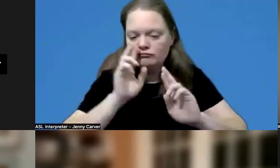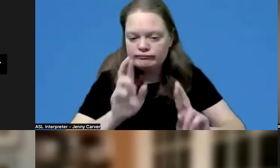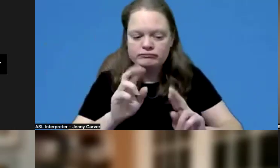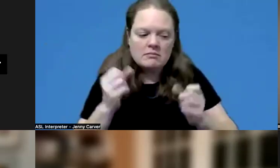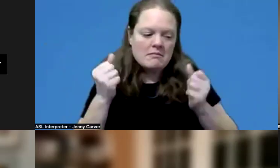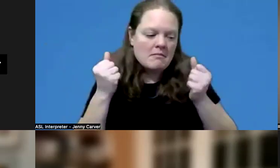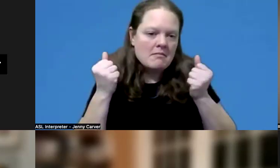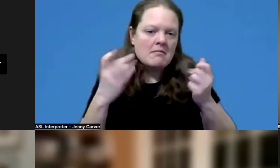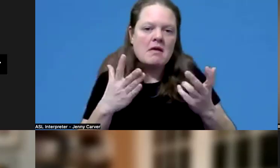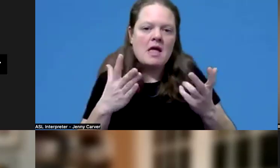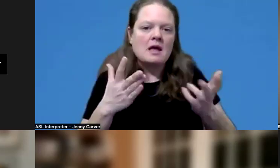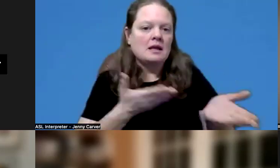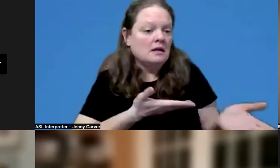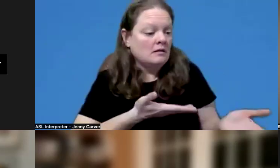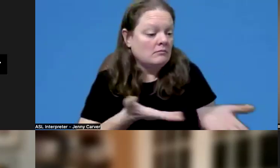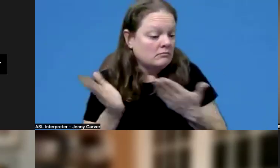many are taken,